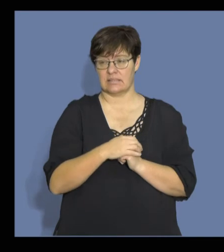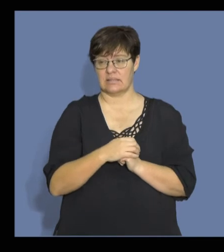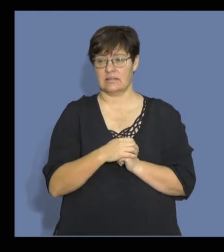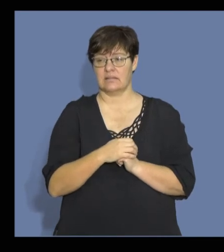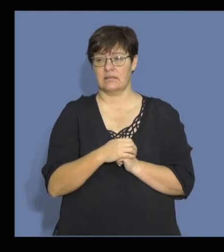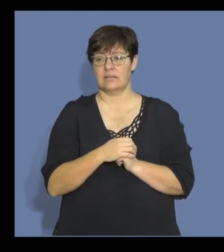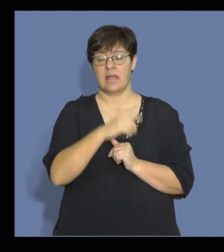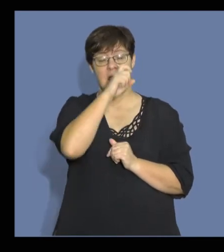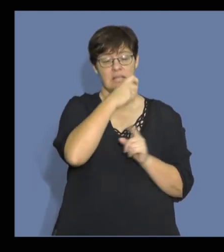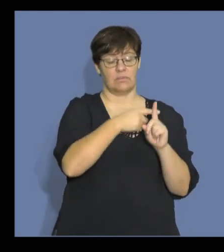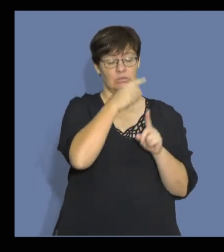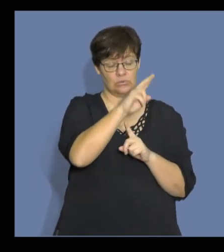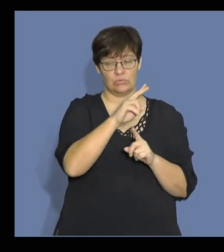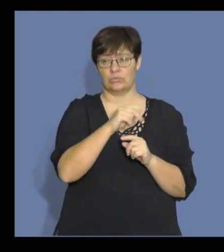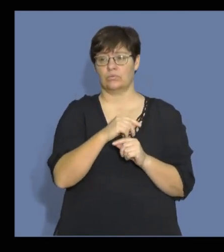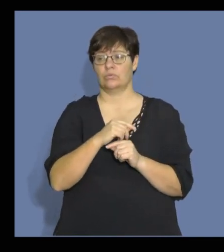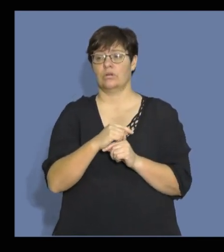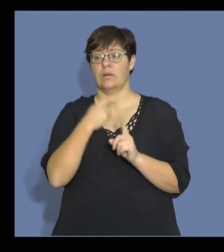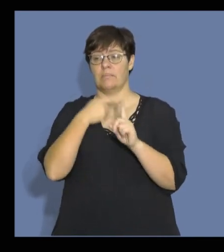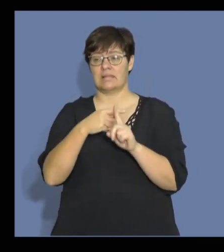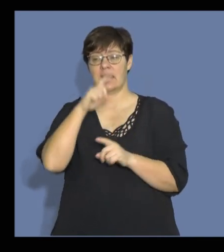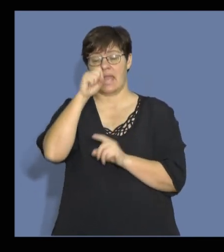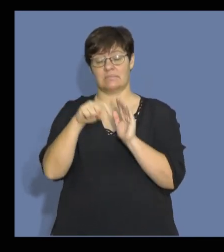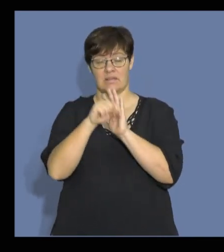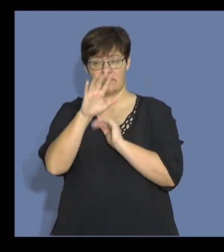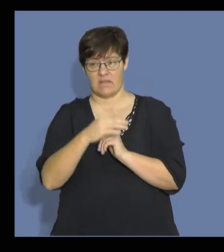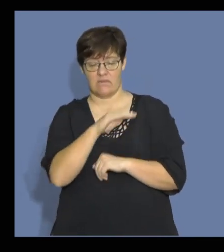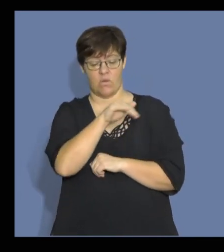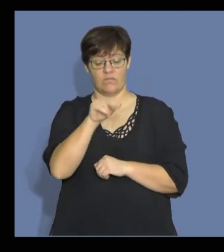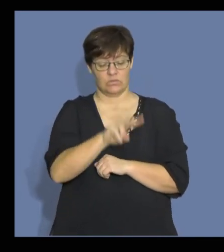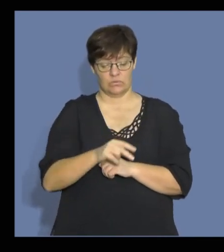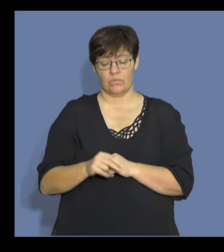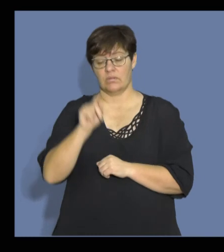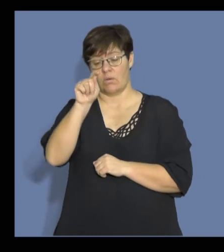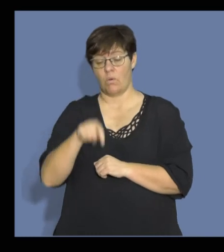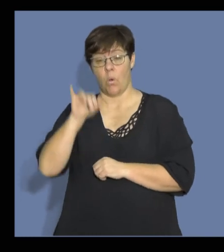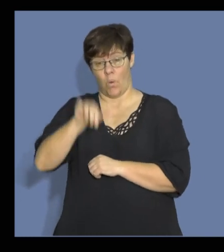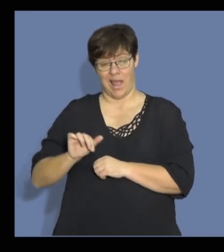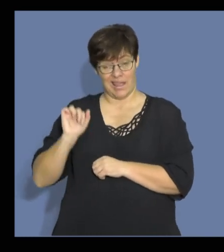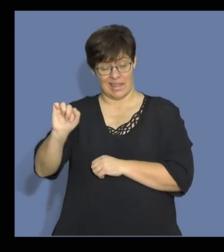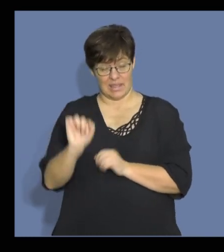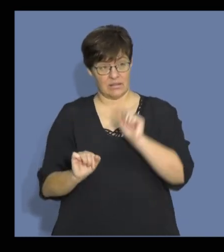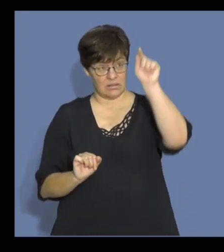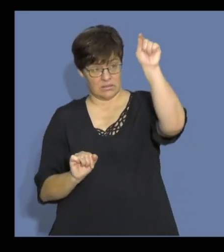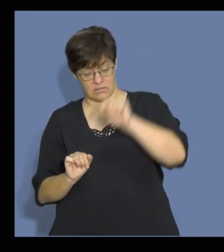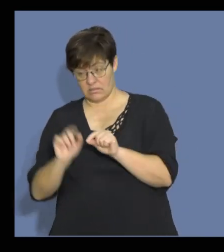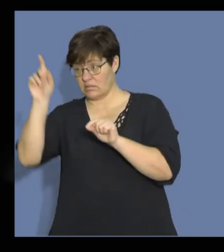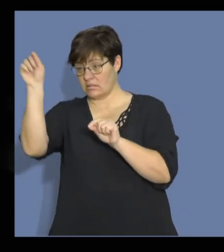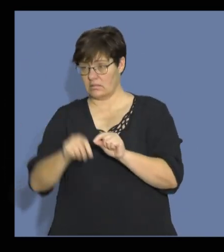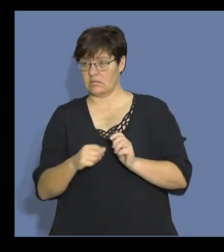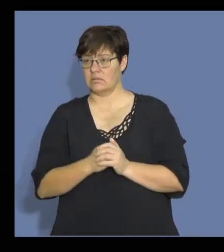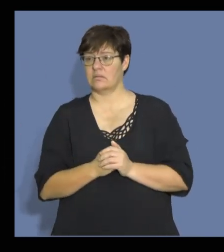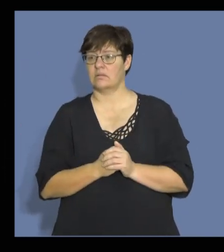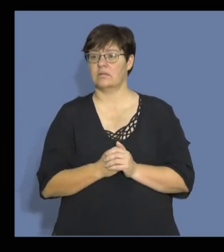by 2. And I'm going to go the y coordinate, and I'm going to add the y